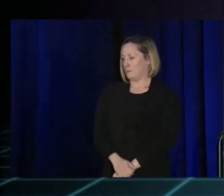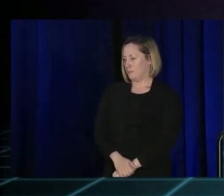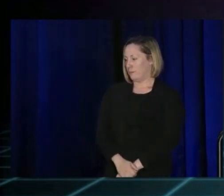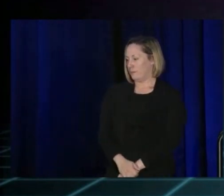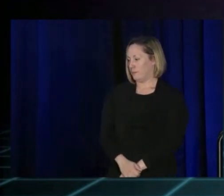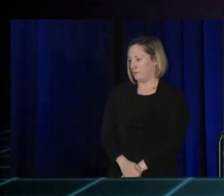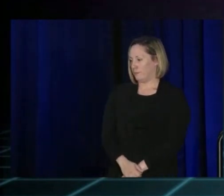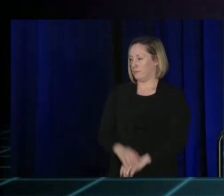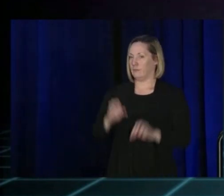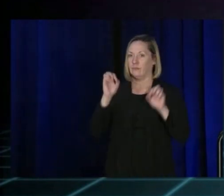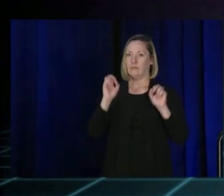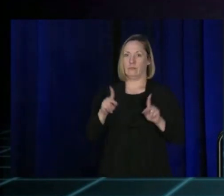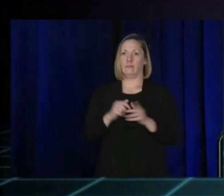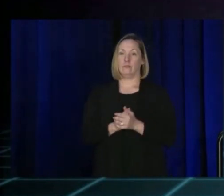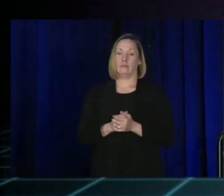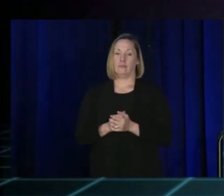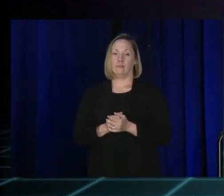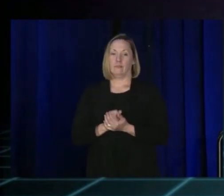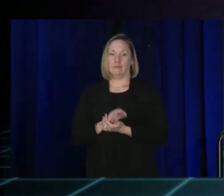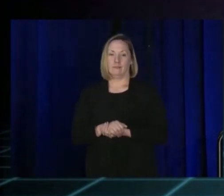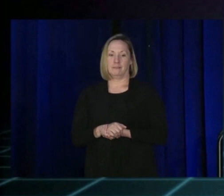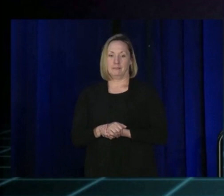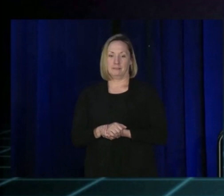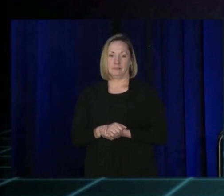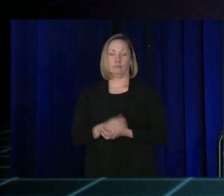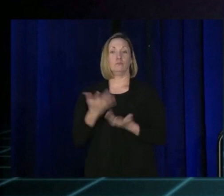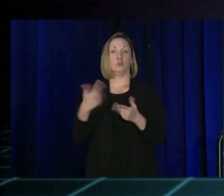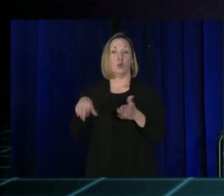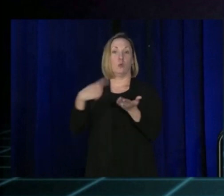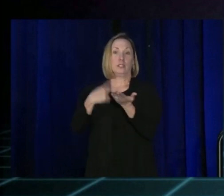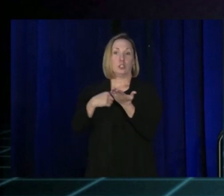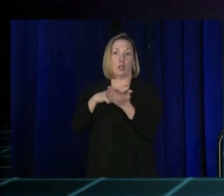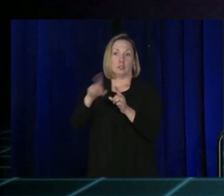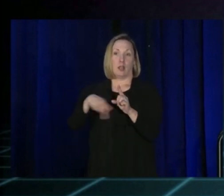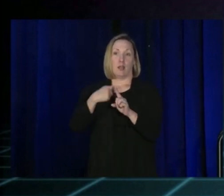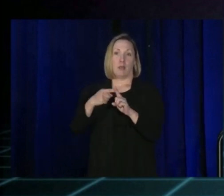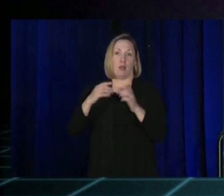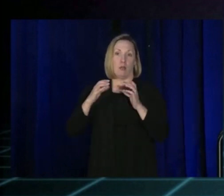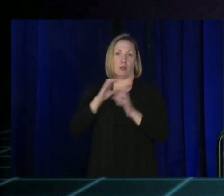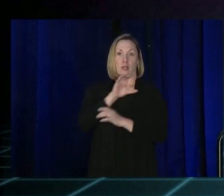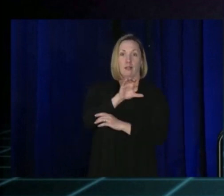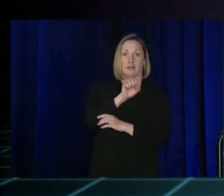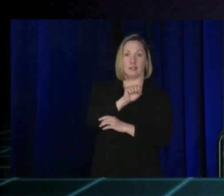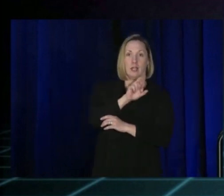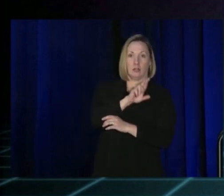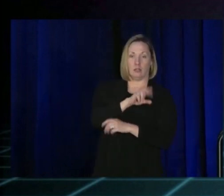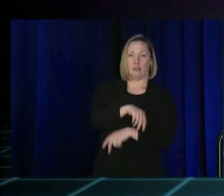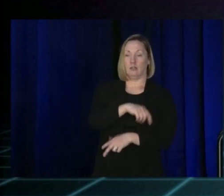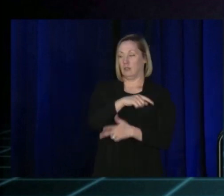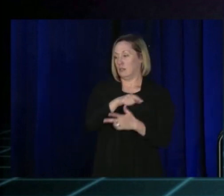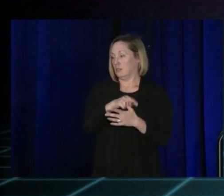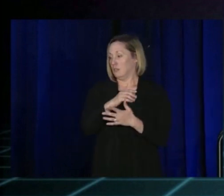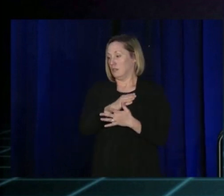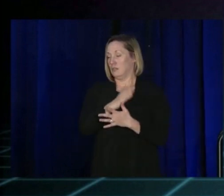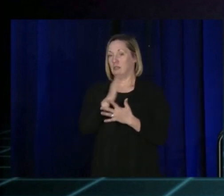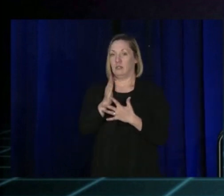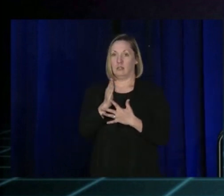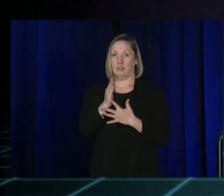Okay, so let's see. We talked about client-side rendering, CSR. We talked